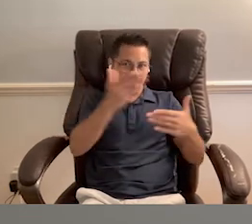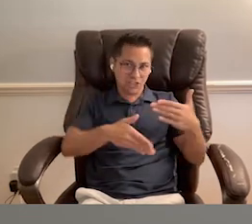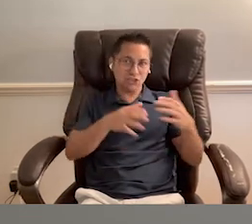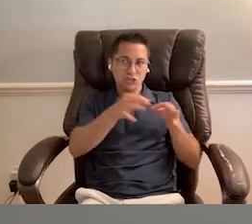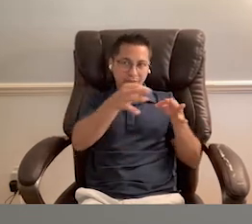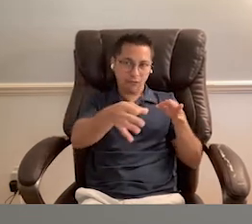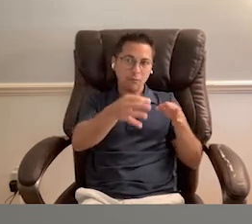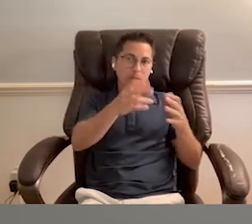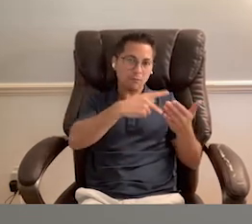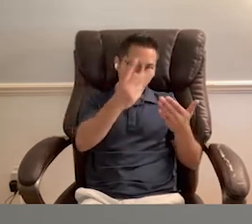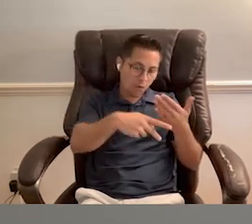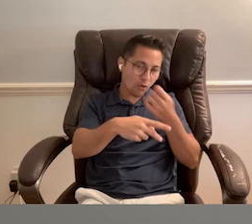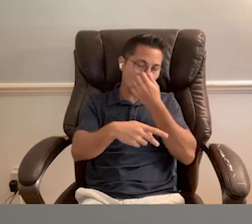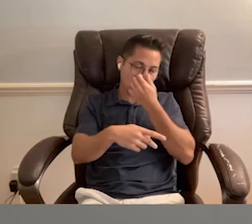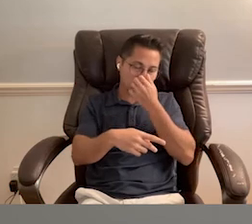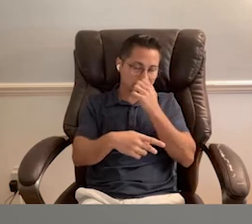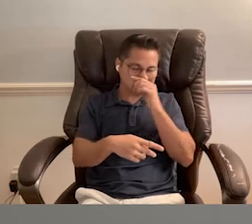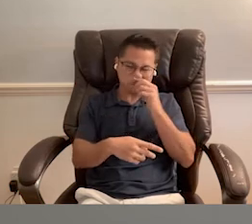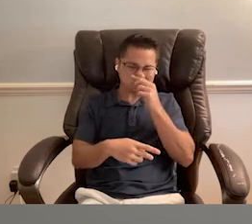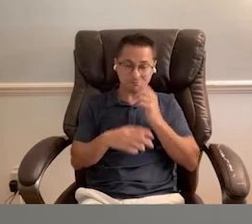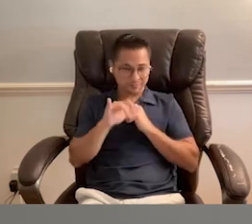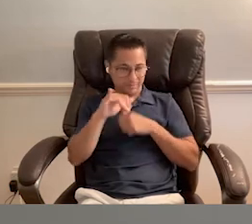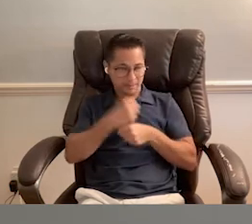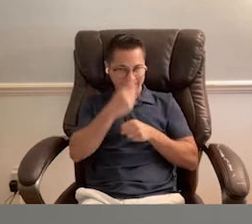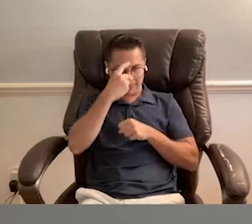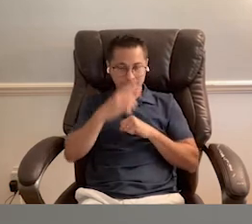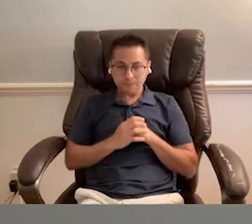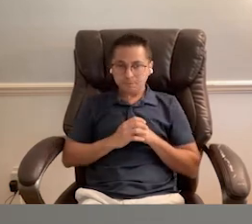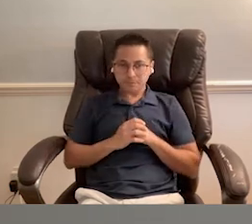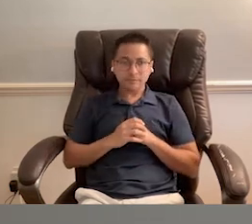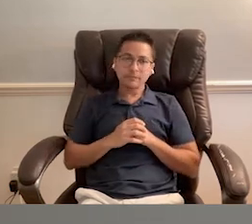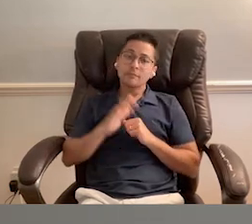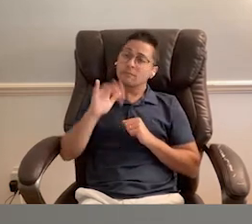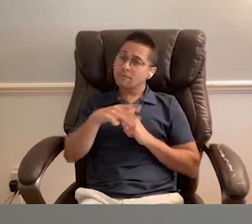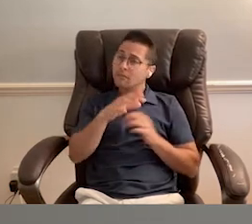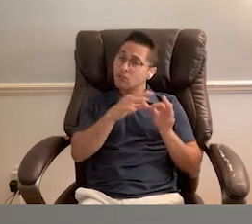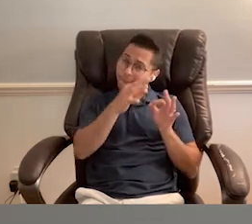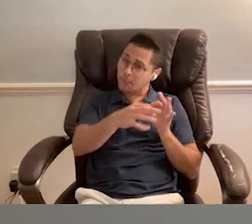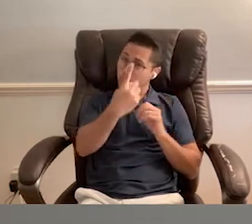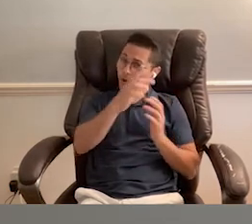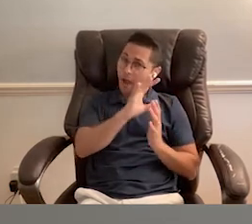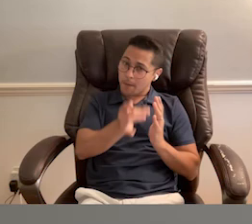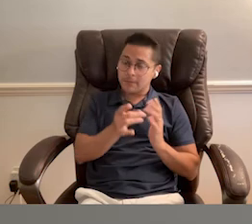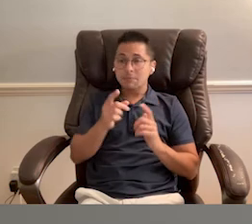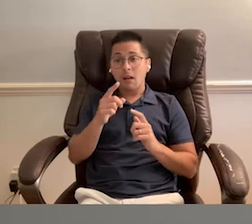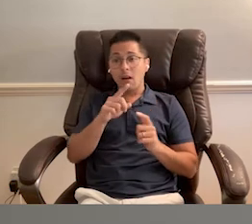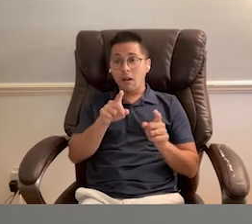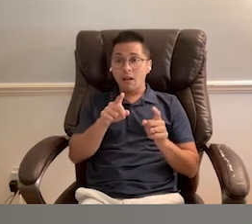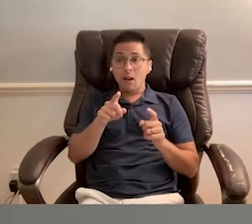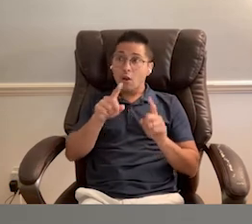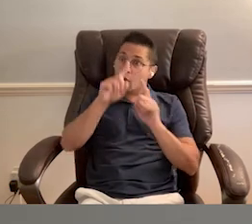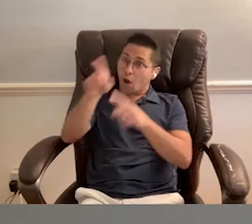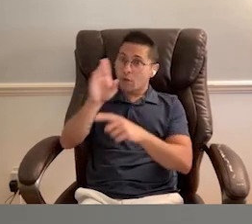he's working on. Let's say it's graphic design through the career technical program. Does that make sense? Yeah. So that's the deferment's an option, but going straight to college is an